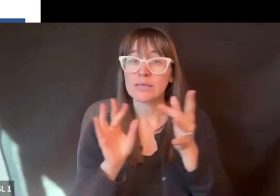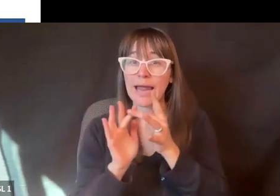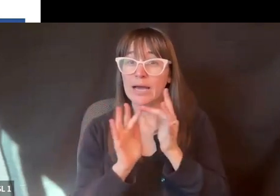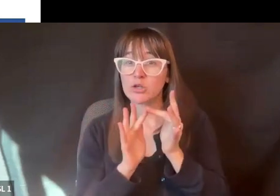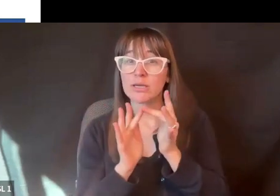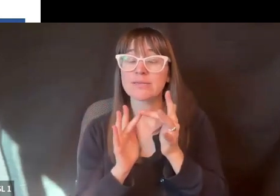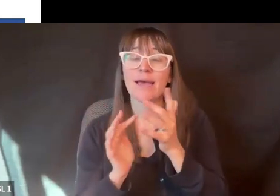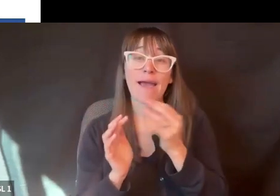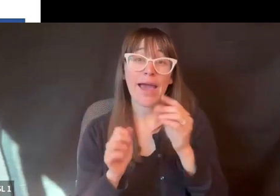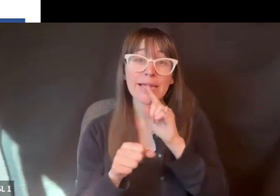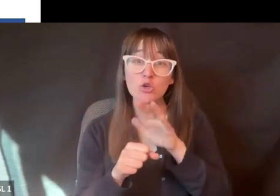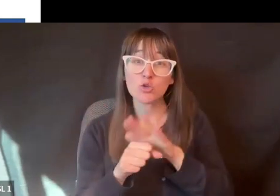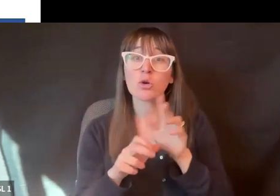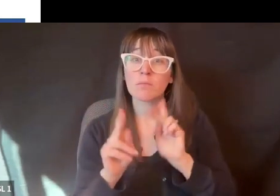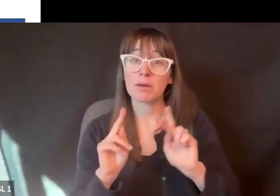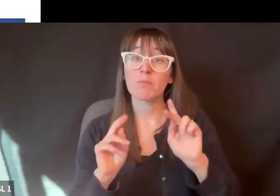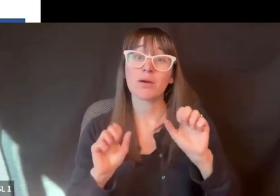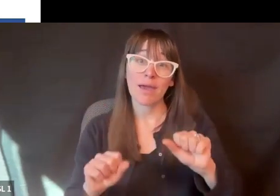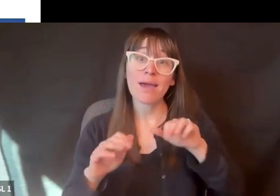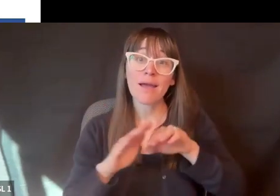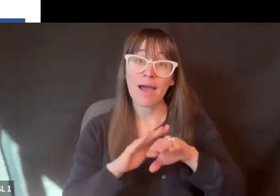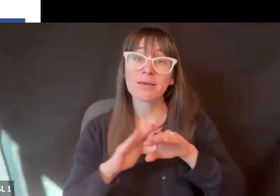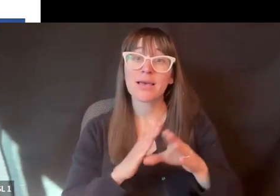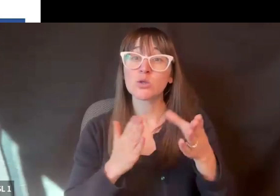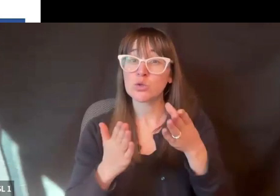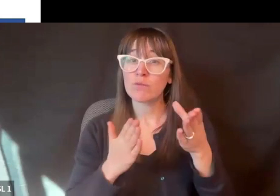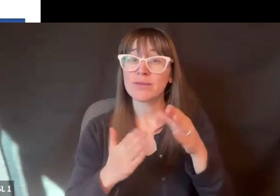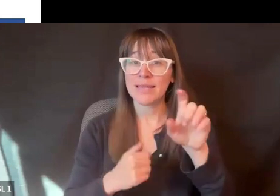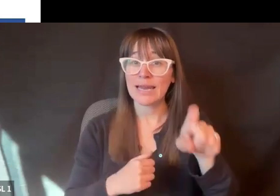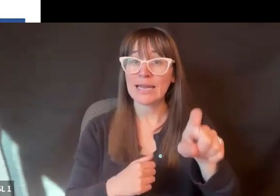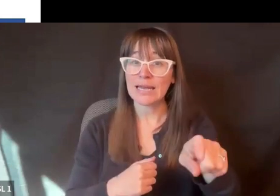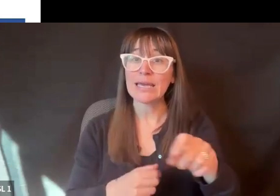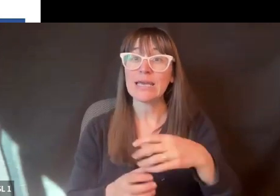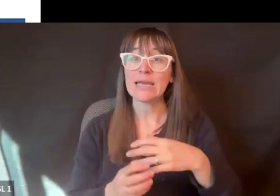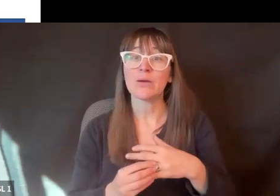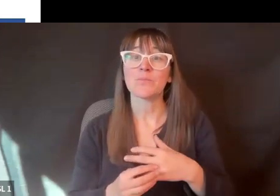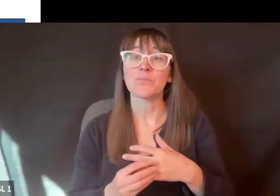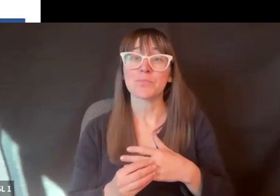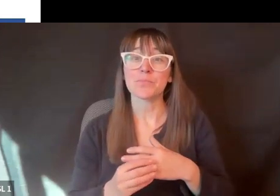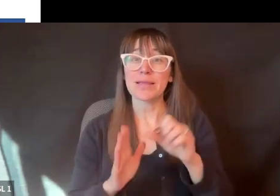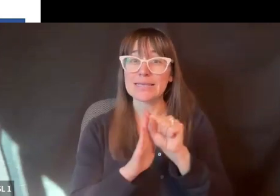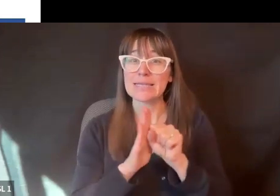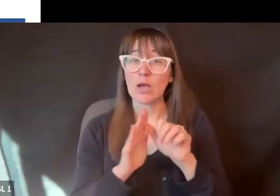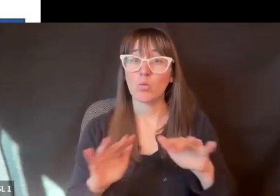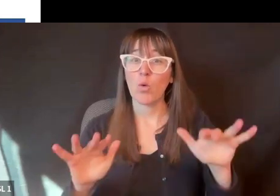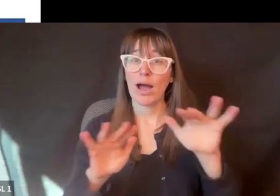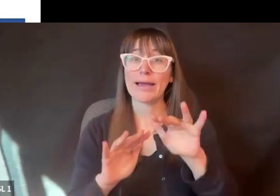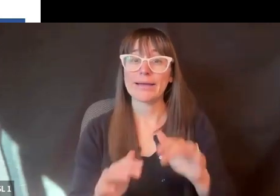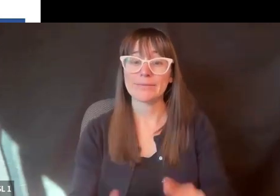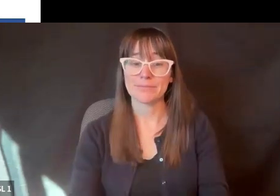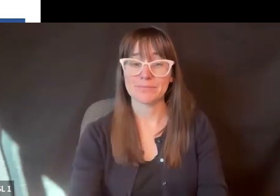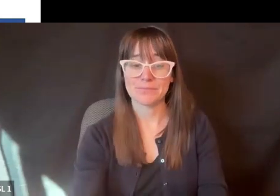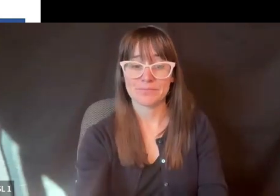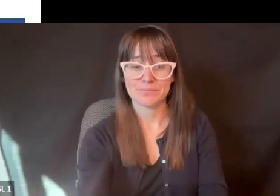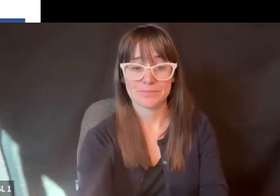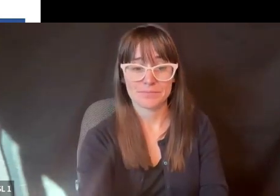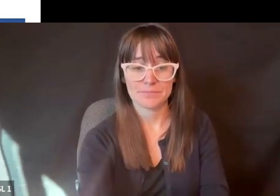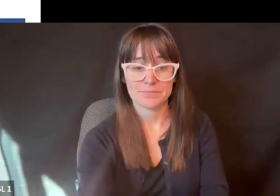state, and also ensure that people have access to the services they need